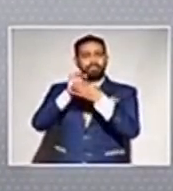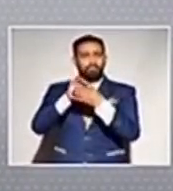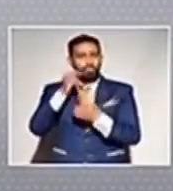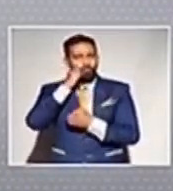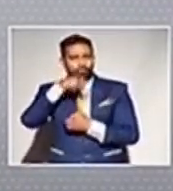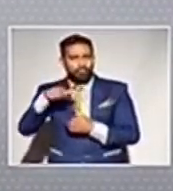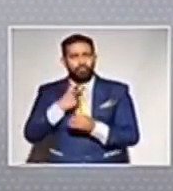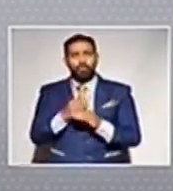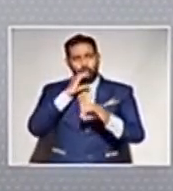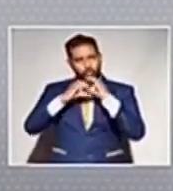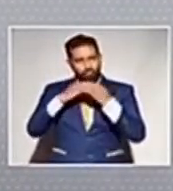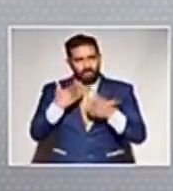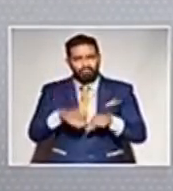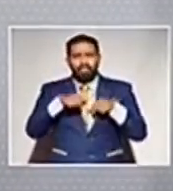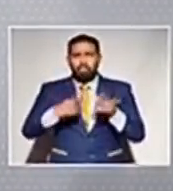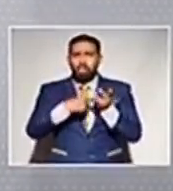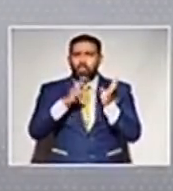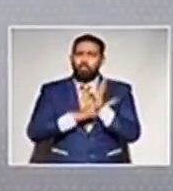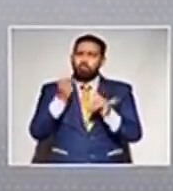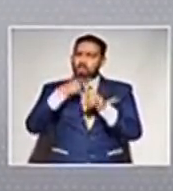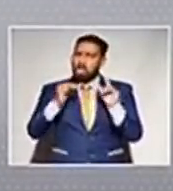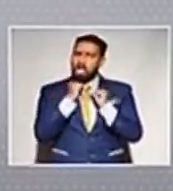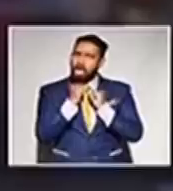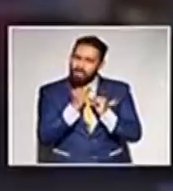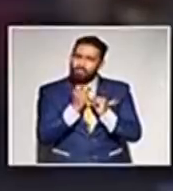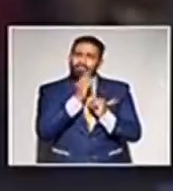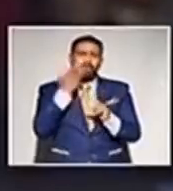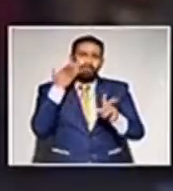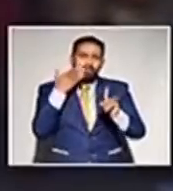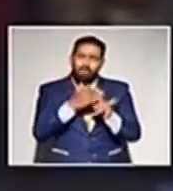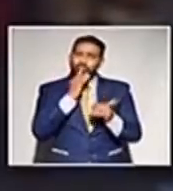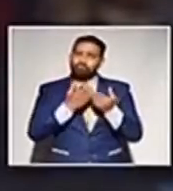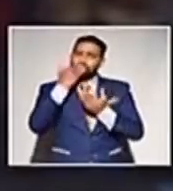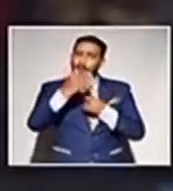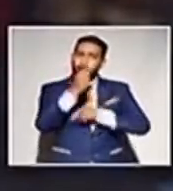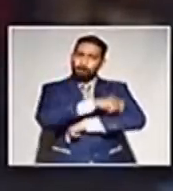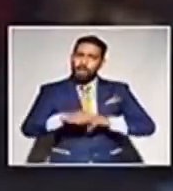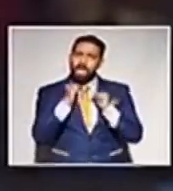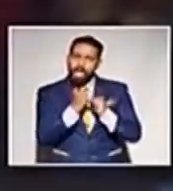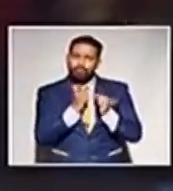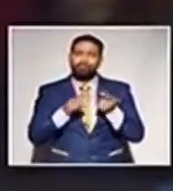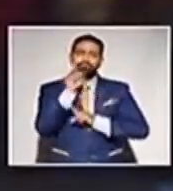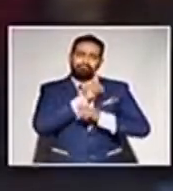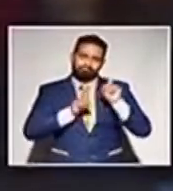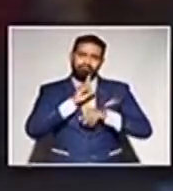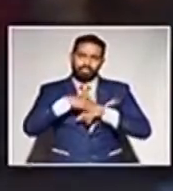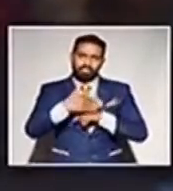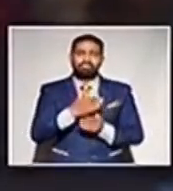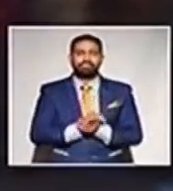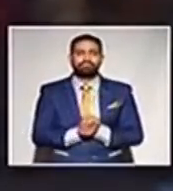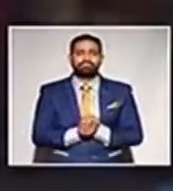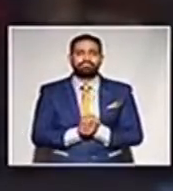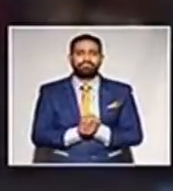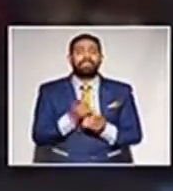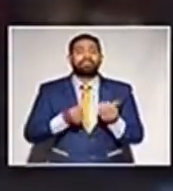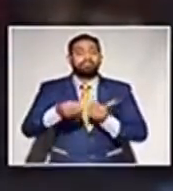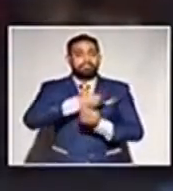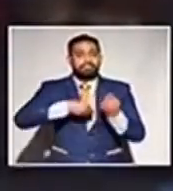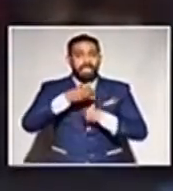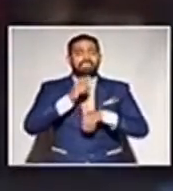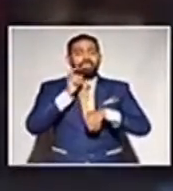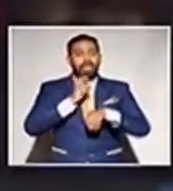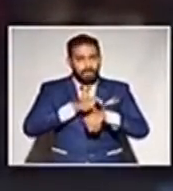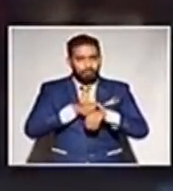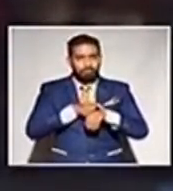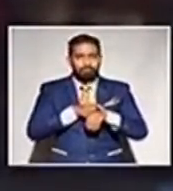crisis and Sri Lanka's sustainable recovery. The Financial Times has reported that the Sri Lankan